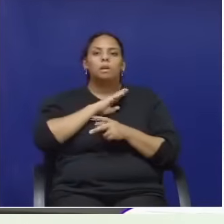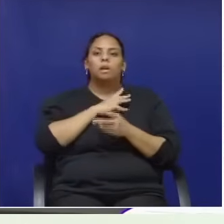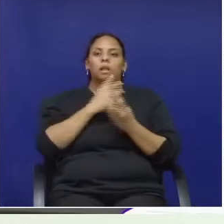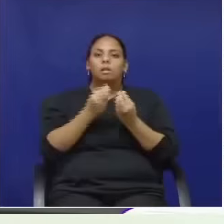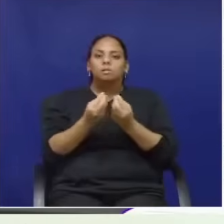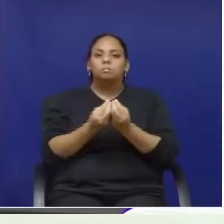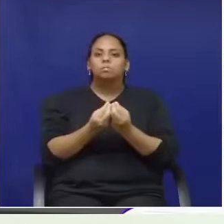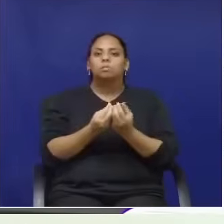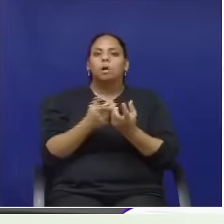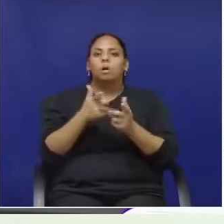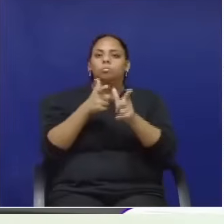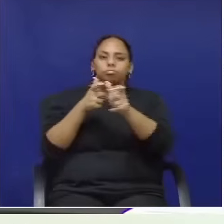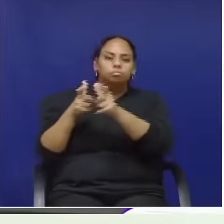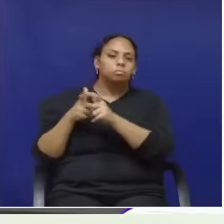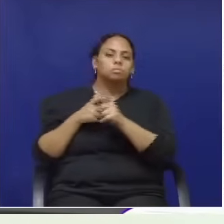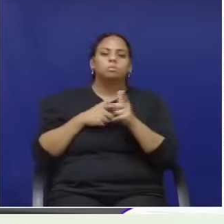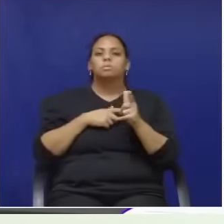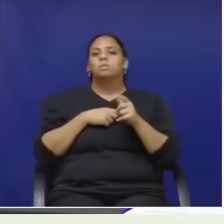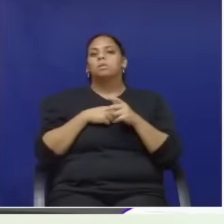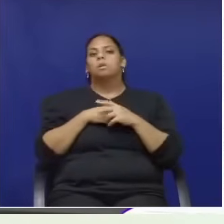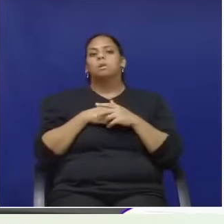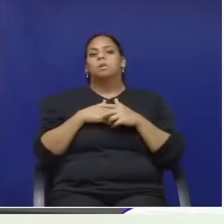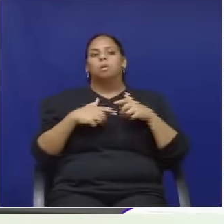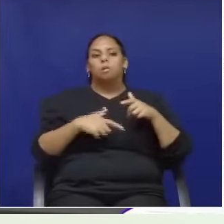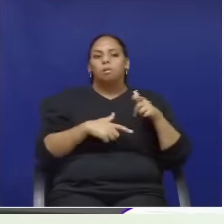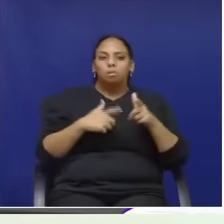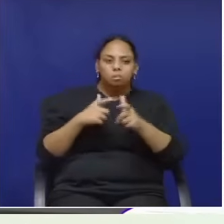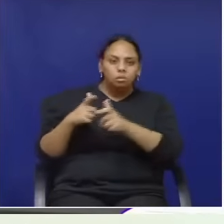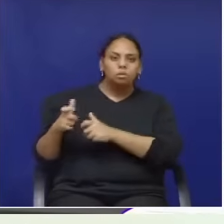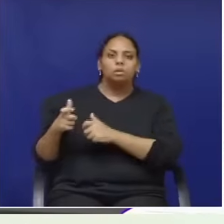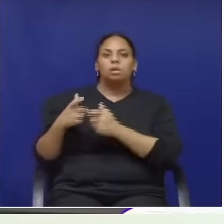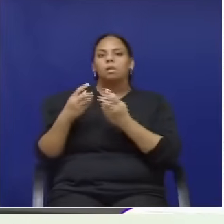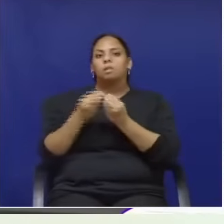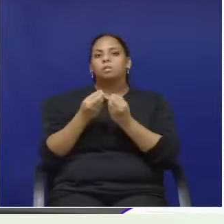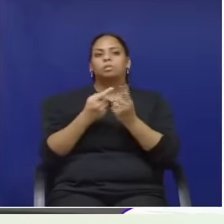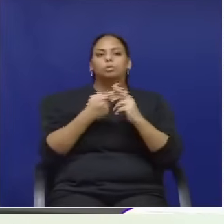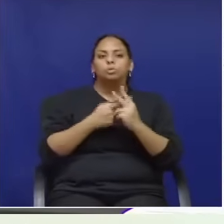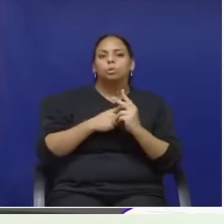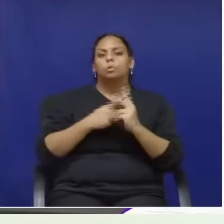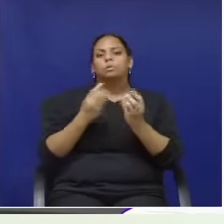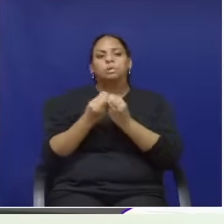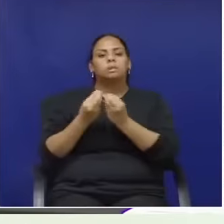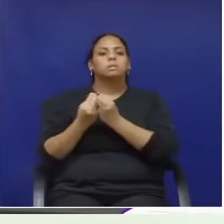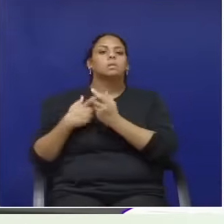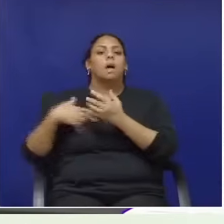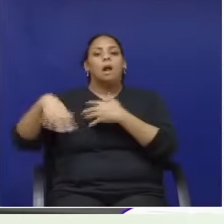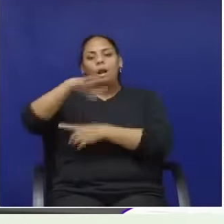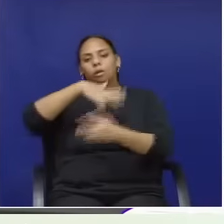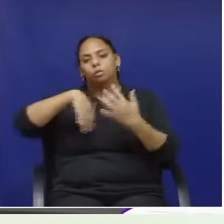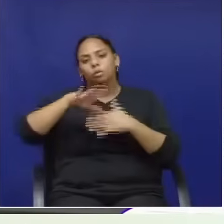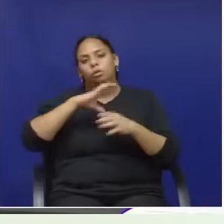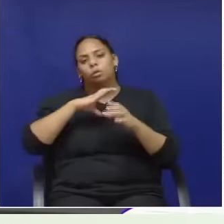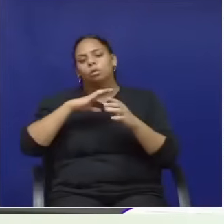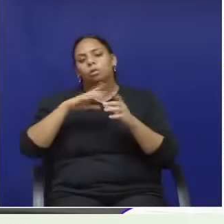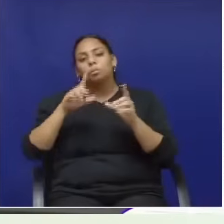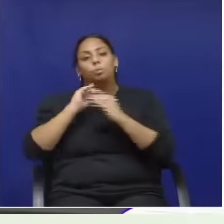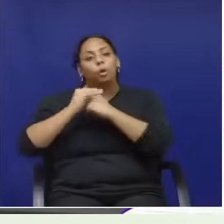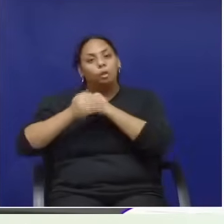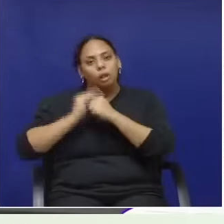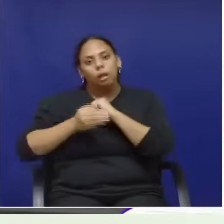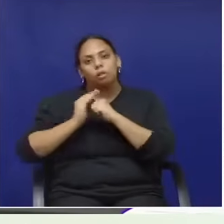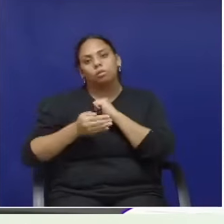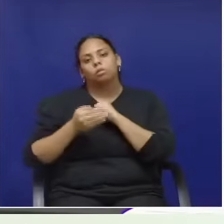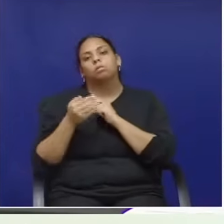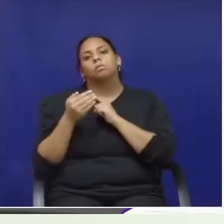equipment, weapons, and ammunition, while also protecting surrounding communities and personnel